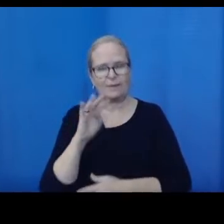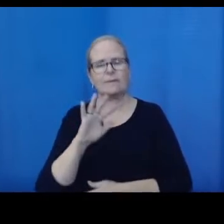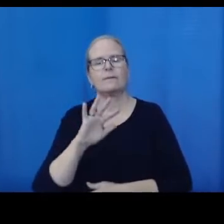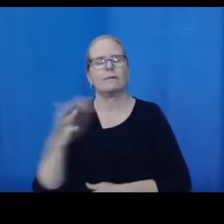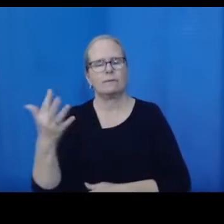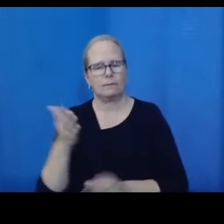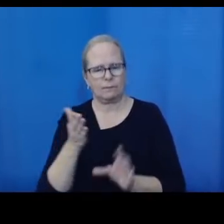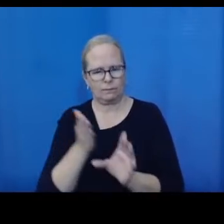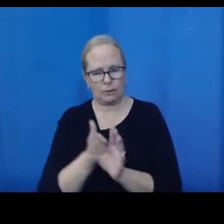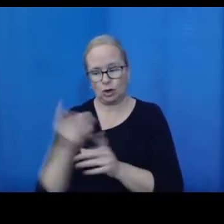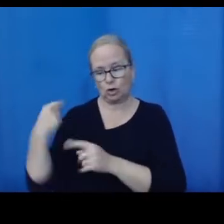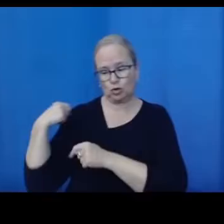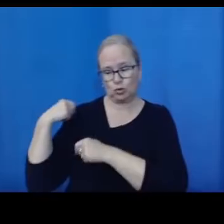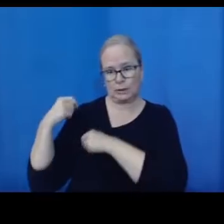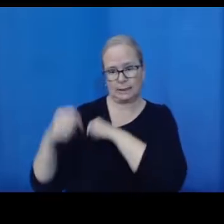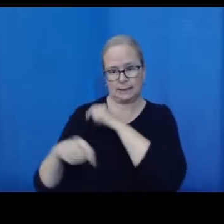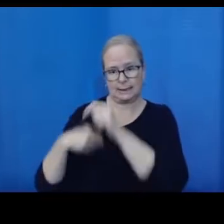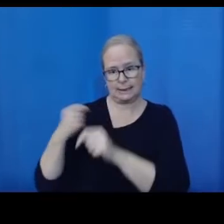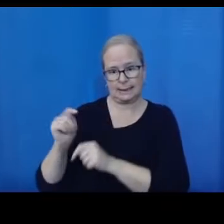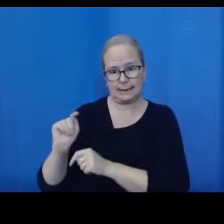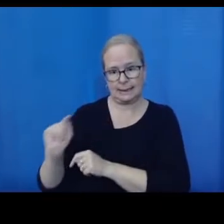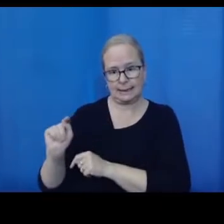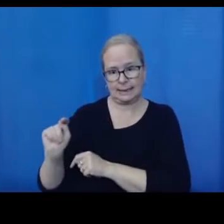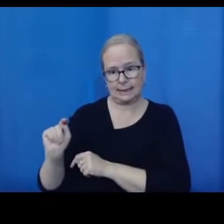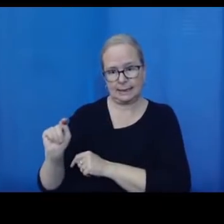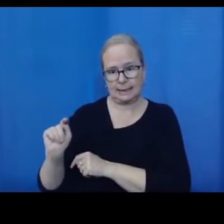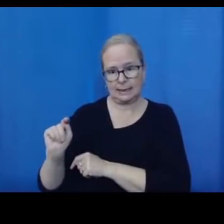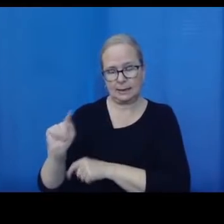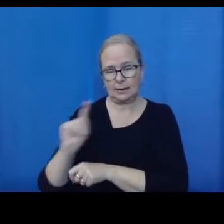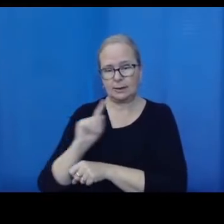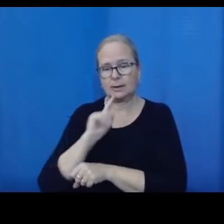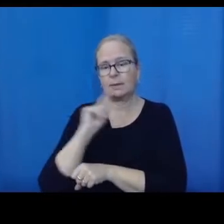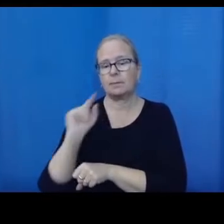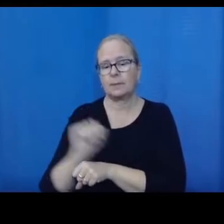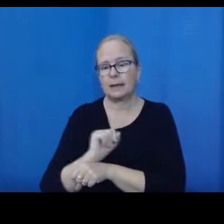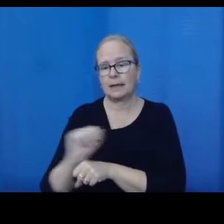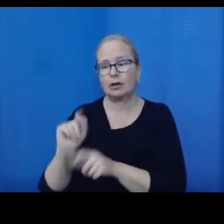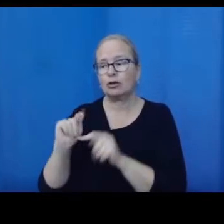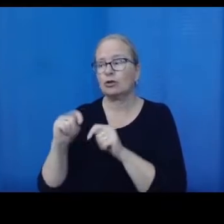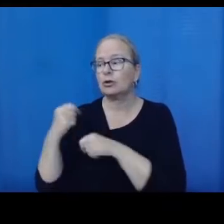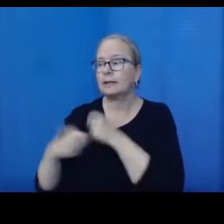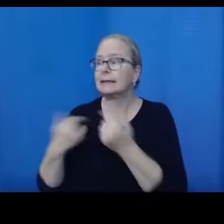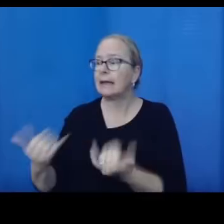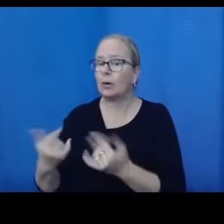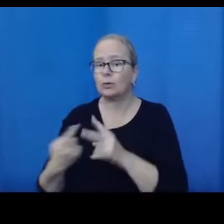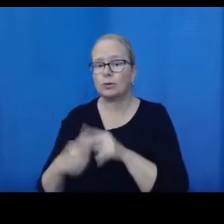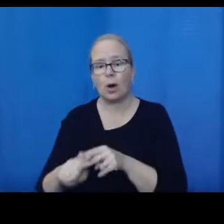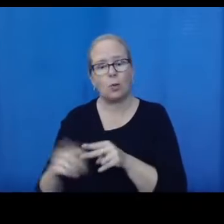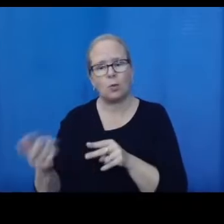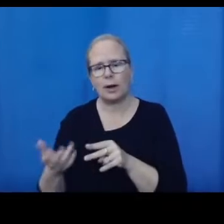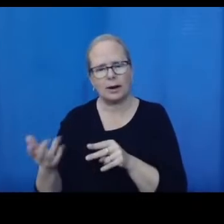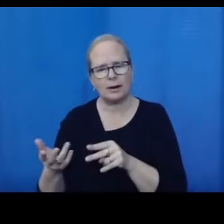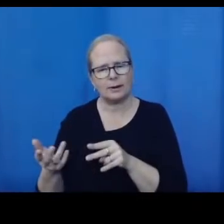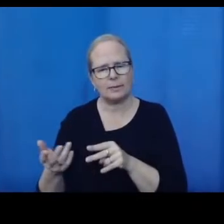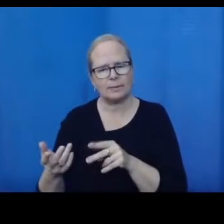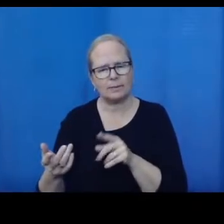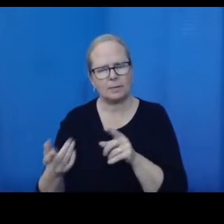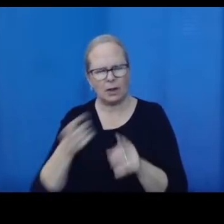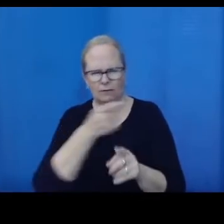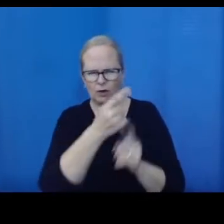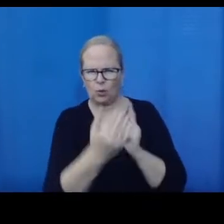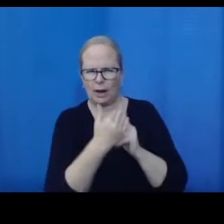family? But you reminded me of the Christmas truce, and I don't at all want to bring religion in here. It's not meant to be at